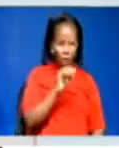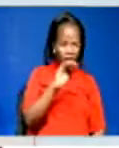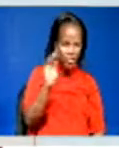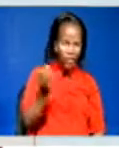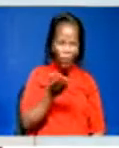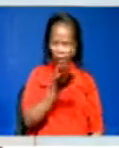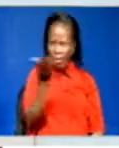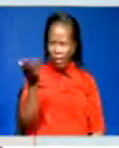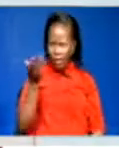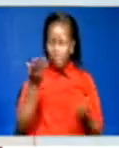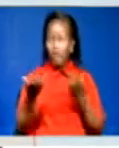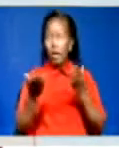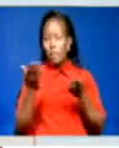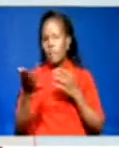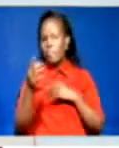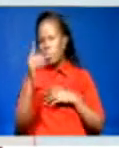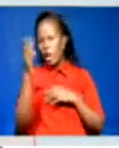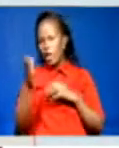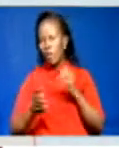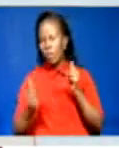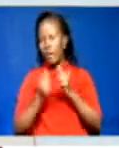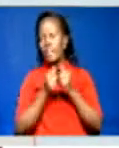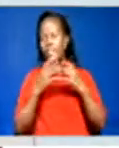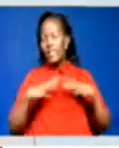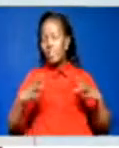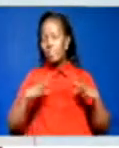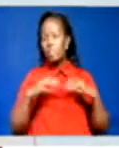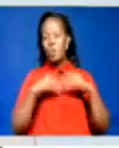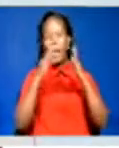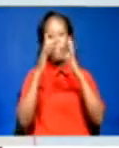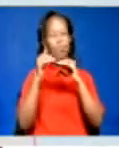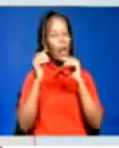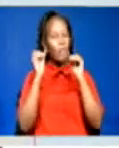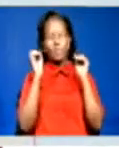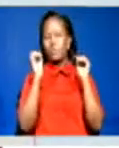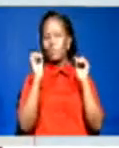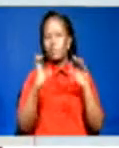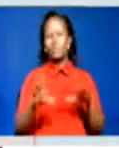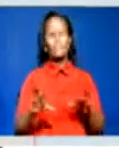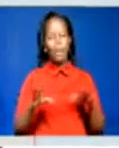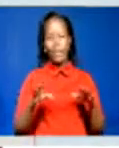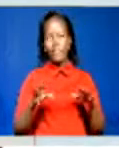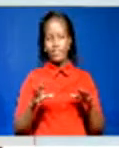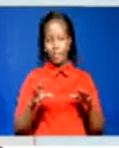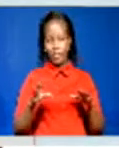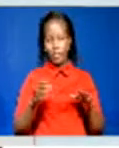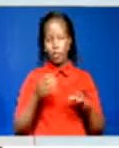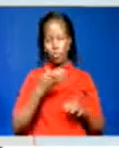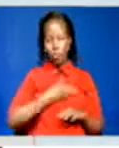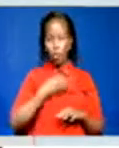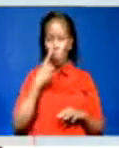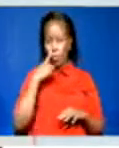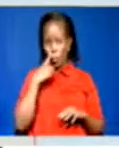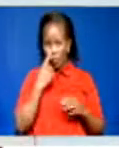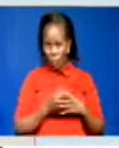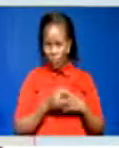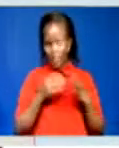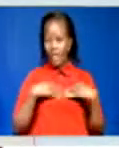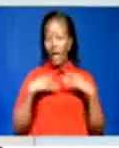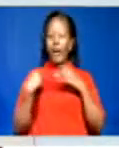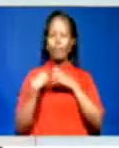people you meet there will not have a house which they can call their own home. So there have been many